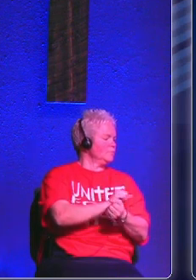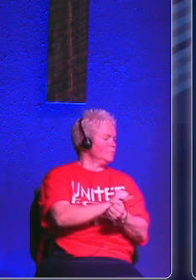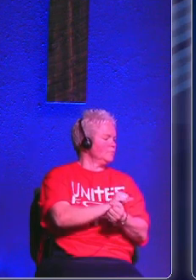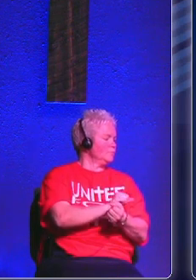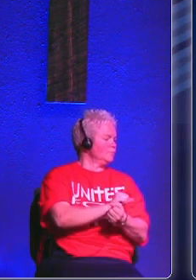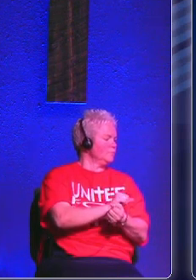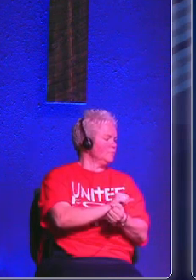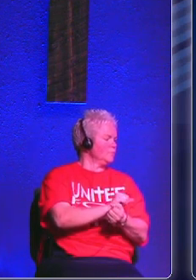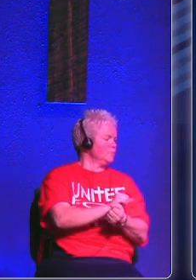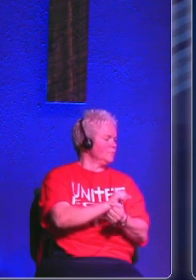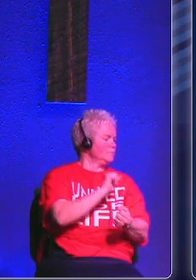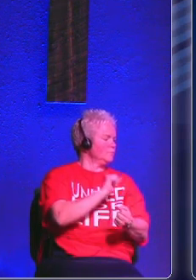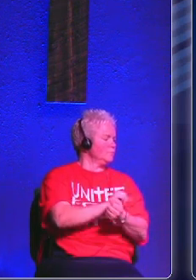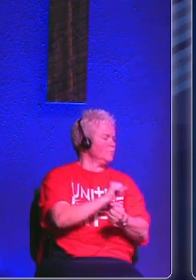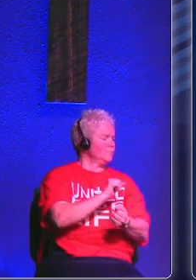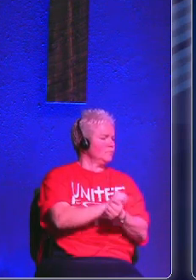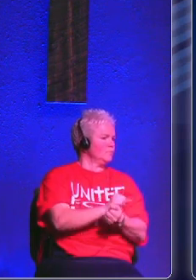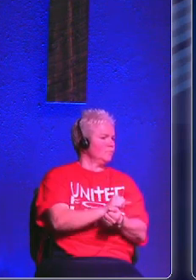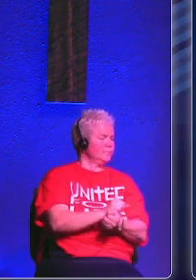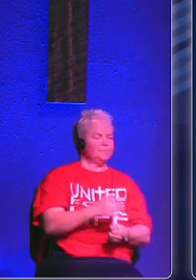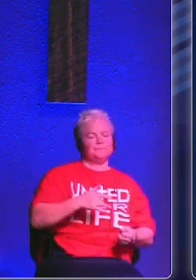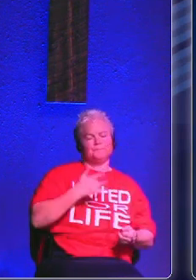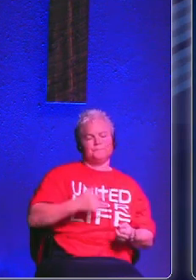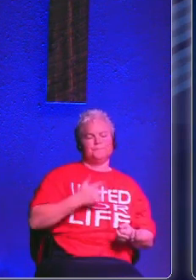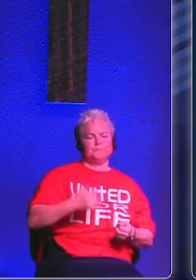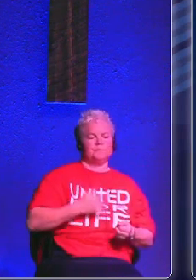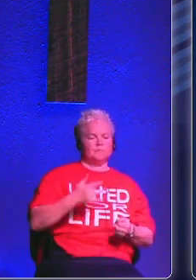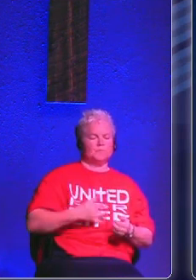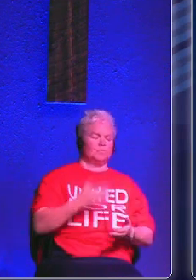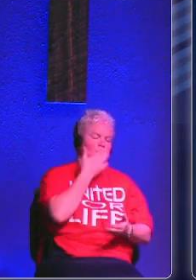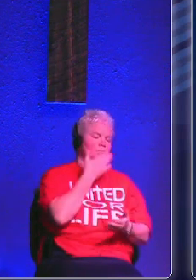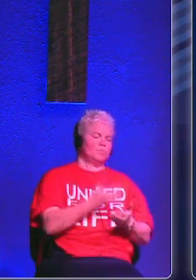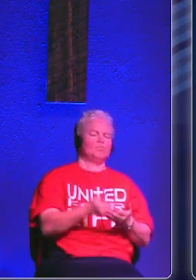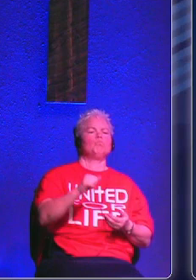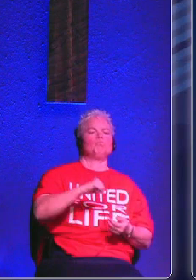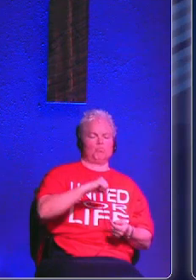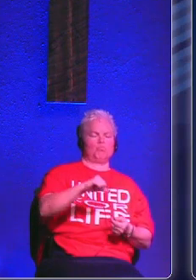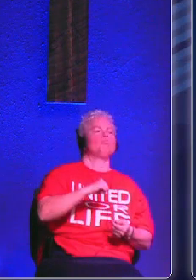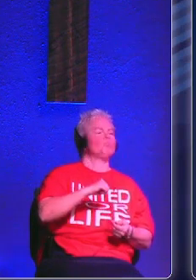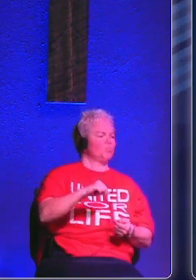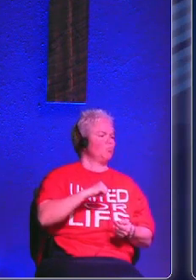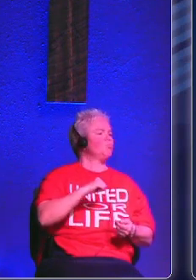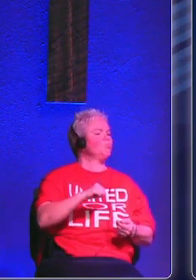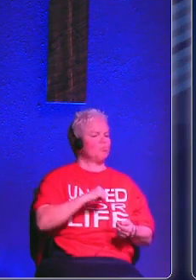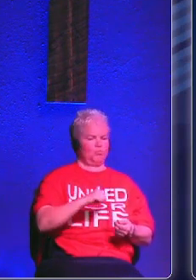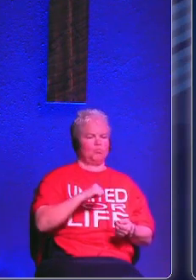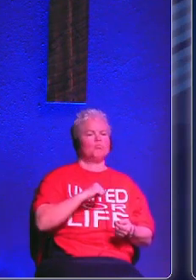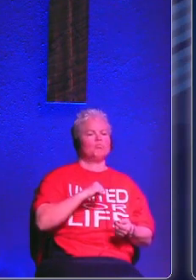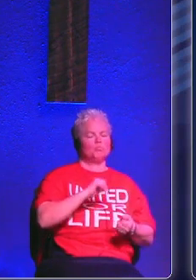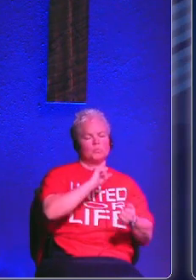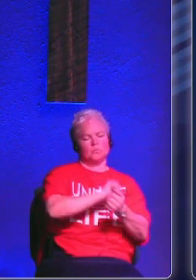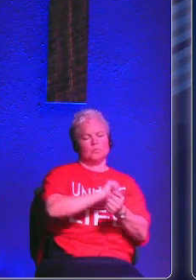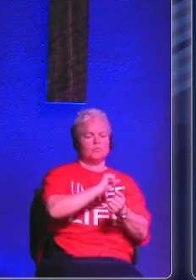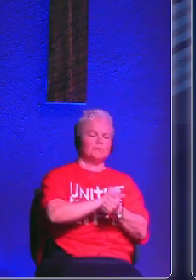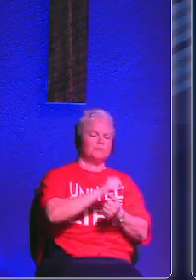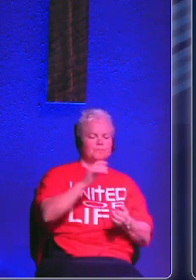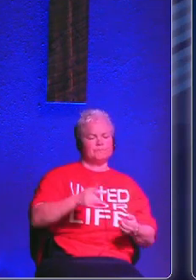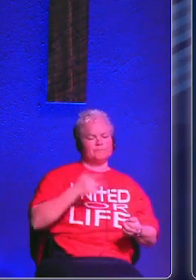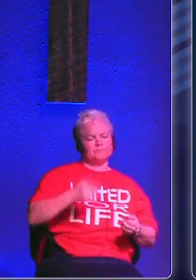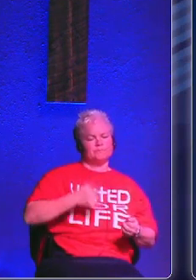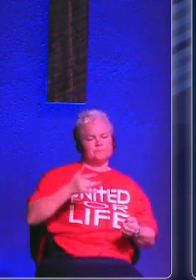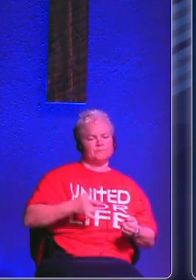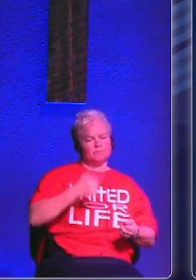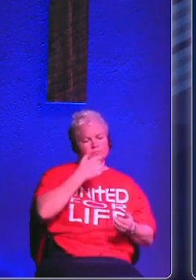on works. And works makes us feel good about ourselves, doesn't it? Don't works make us feel good about ourselves?